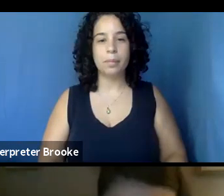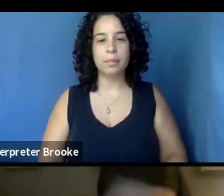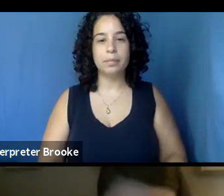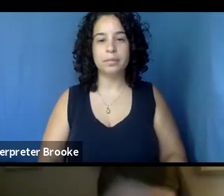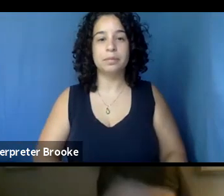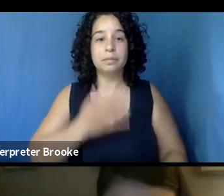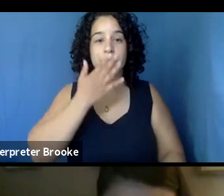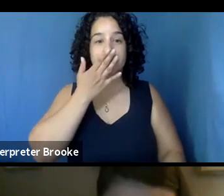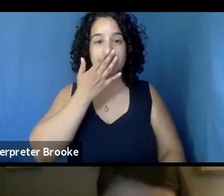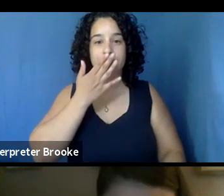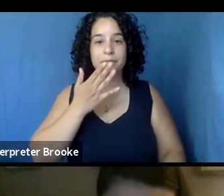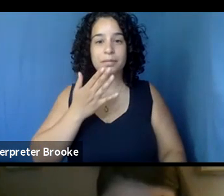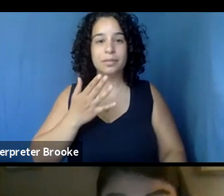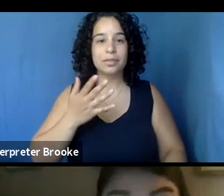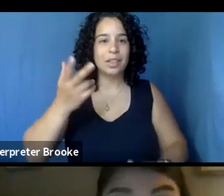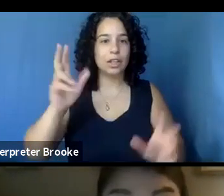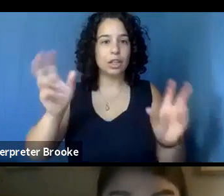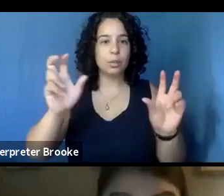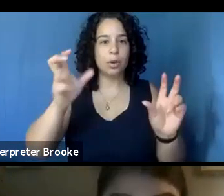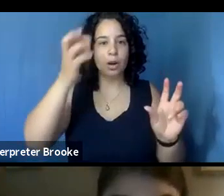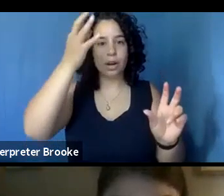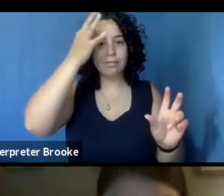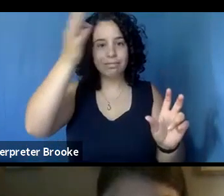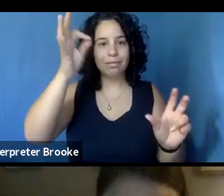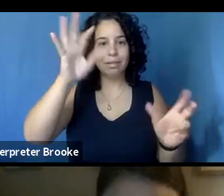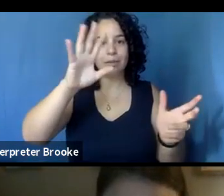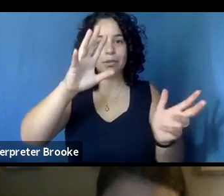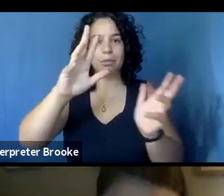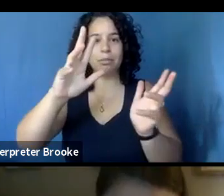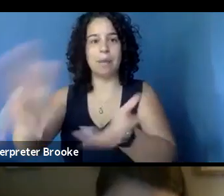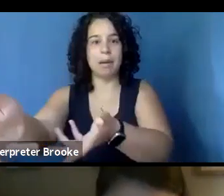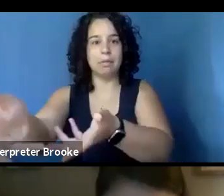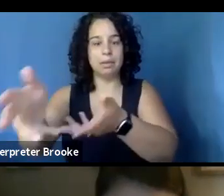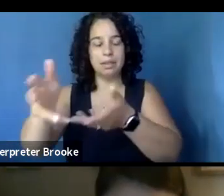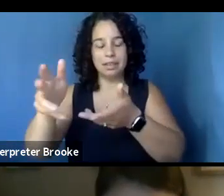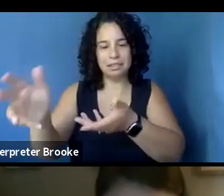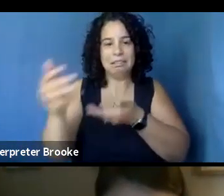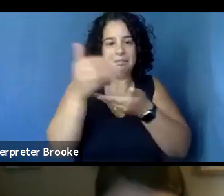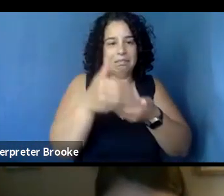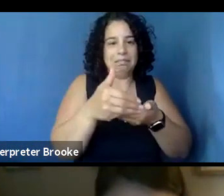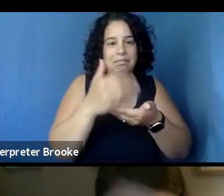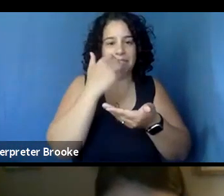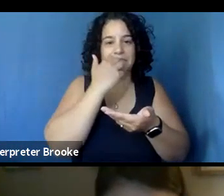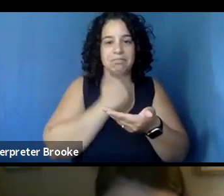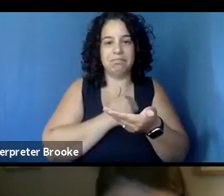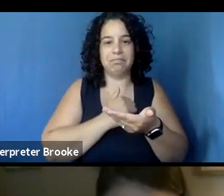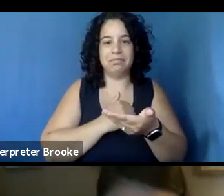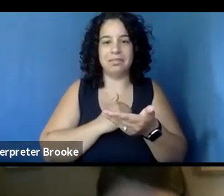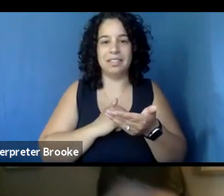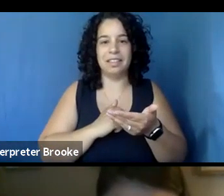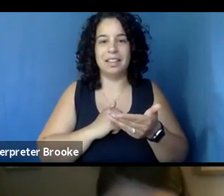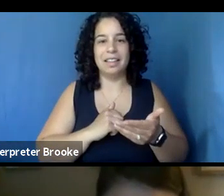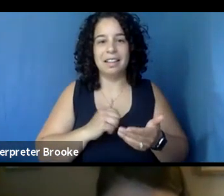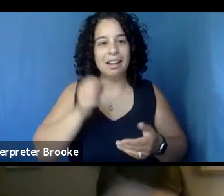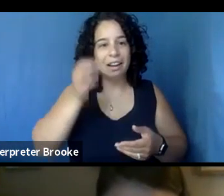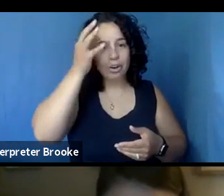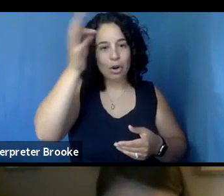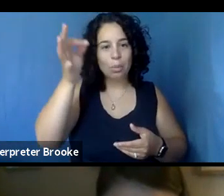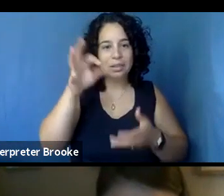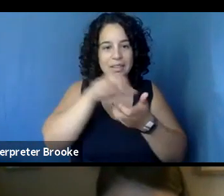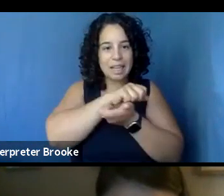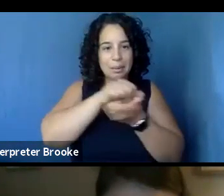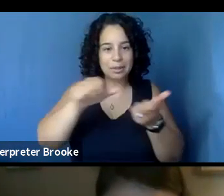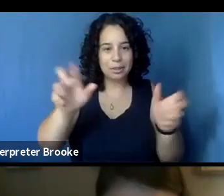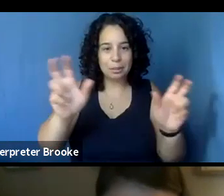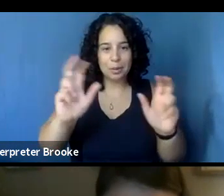I almost just dropped my computer. I'm gonna. It's on a very precarious cushion. I can't